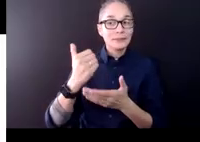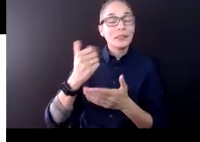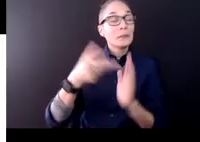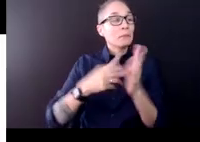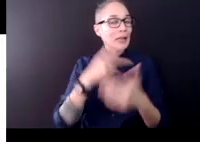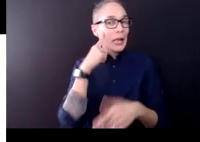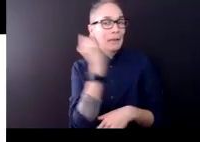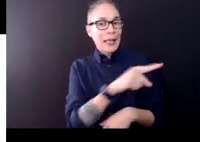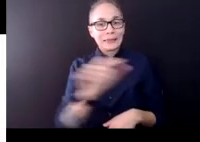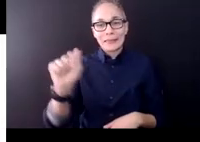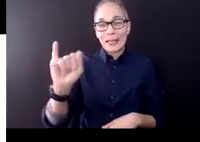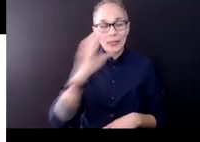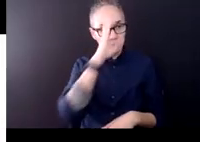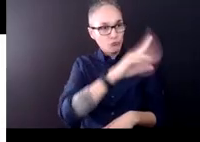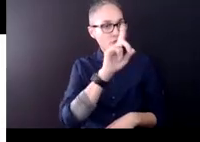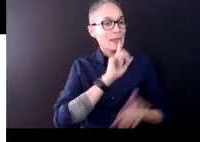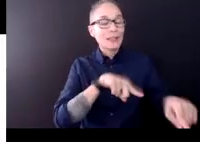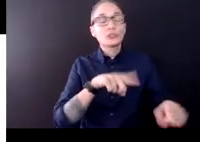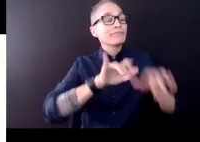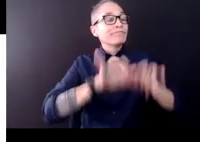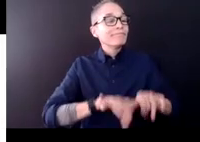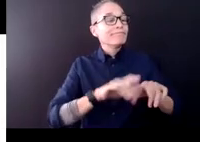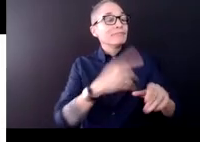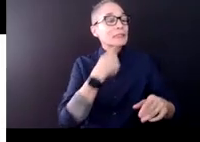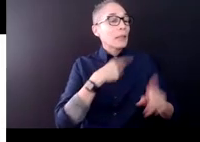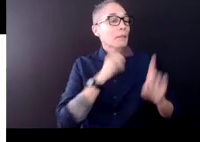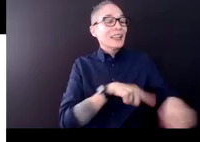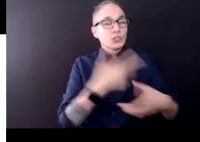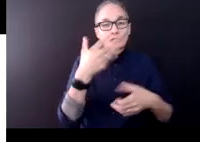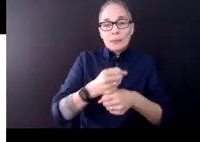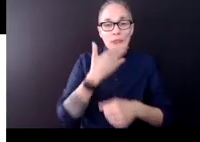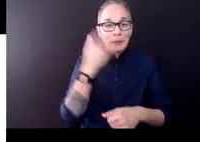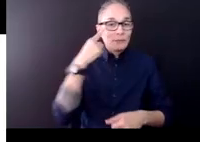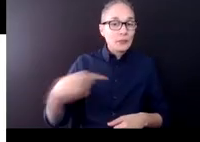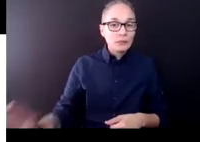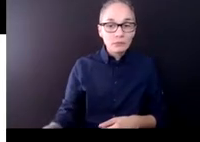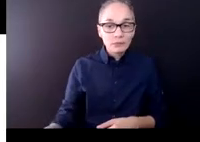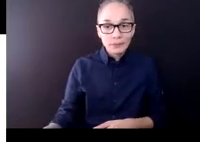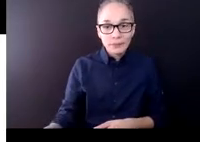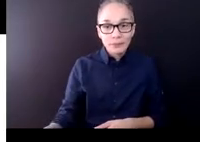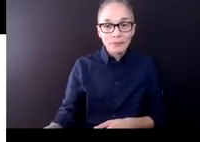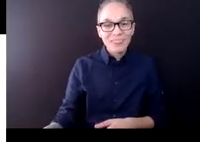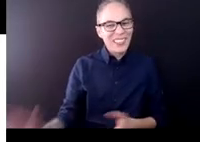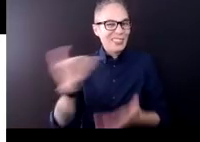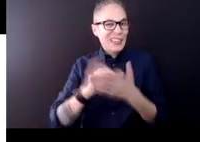direct answers. Just write this for me. What's the answer? Summarize this. And I would imagine that this is something that